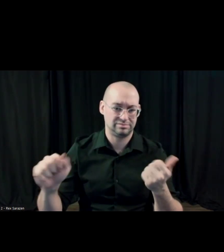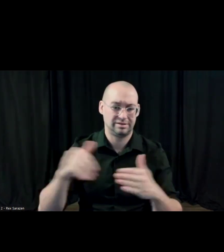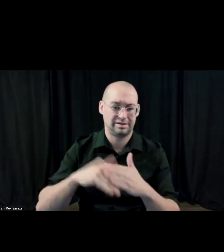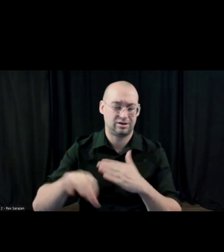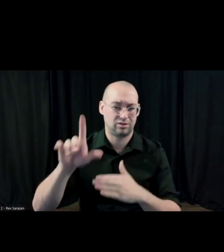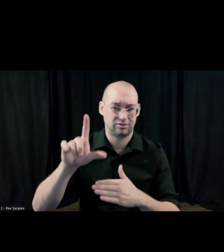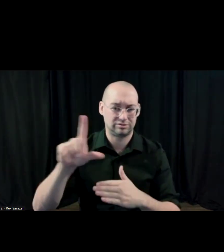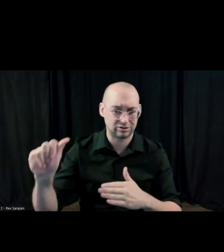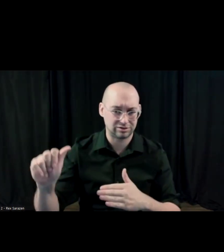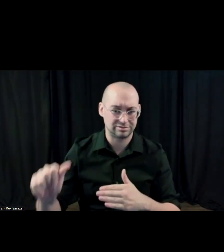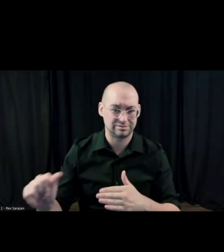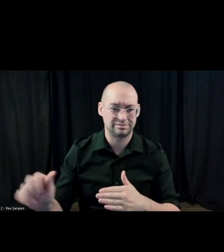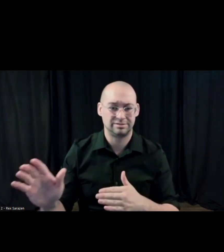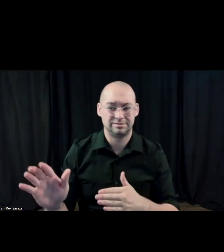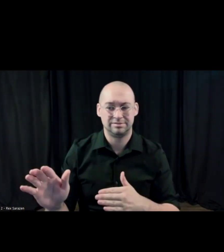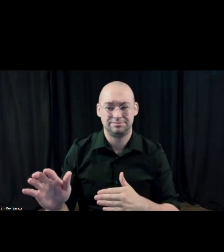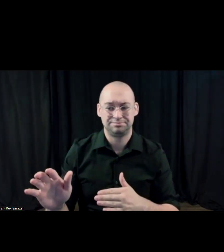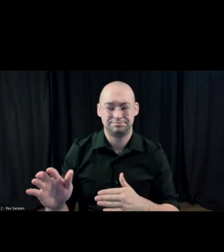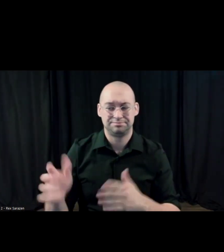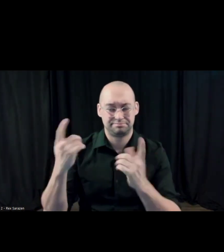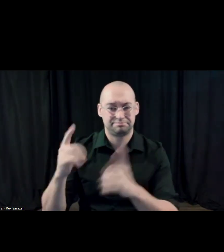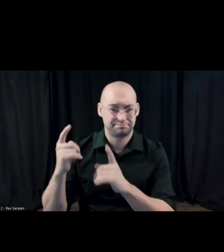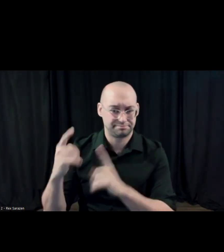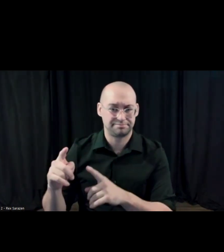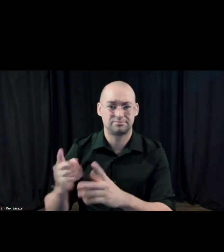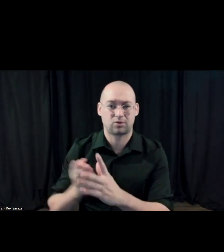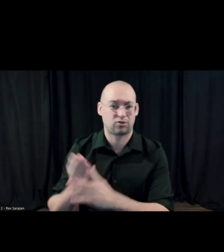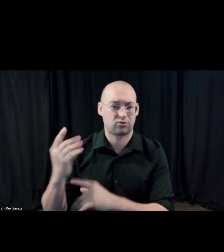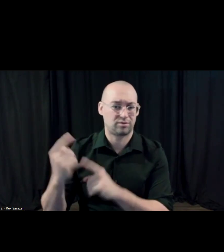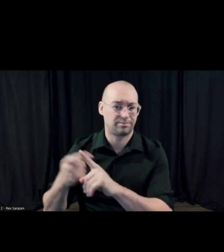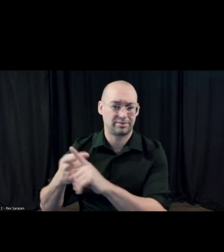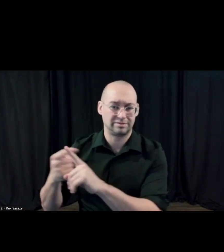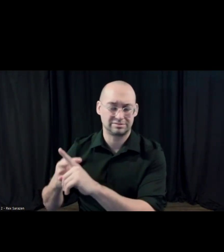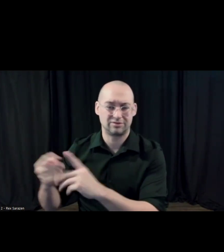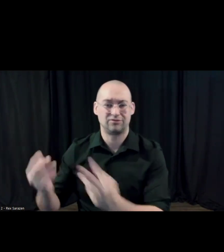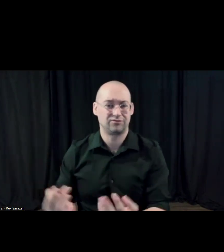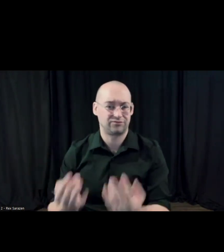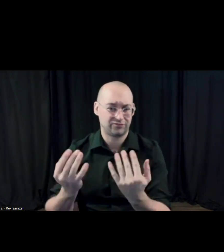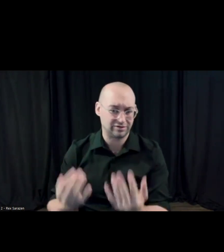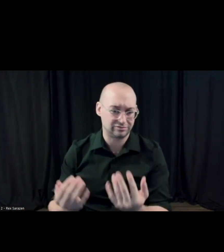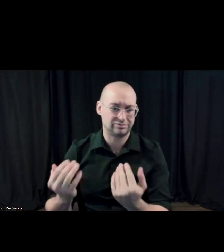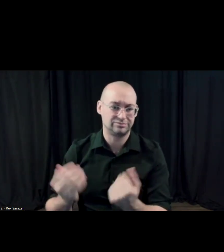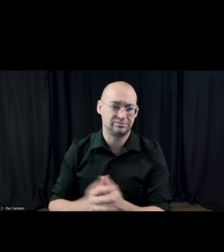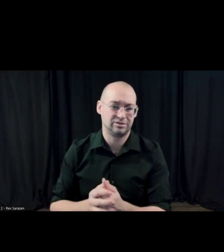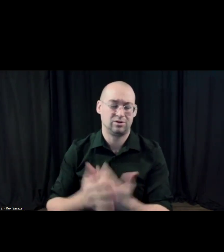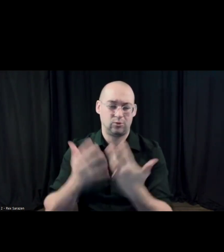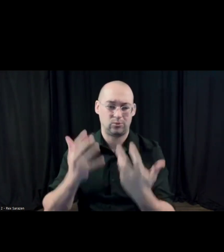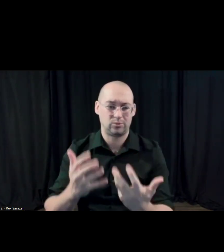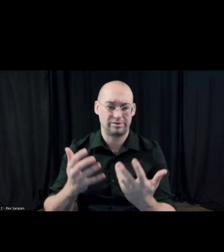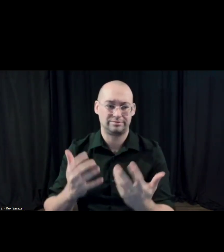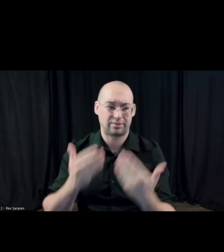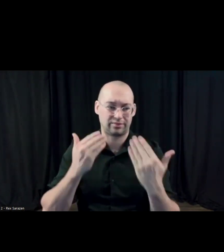Angeles. And throughout the months and the fires that have occurred, and want to just both